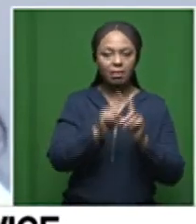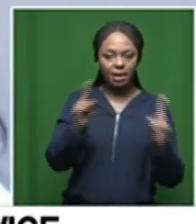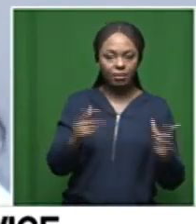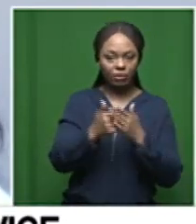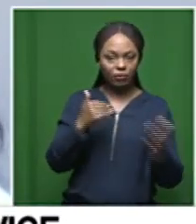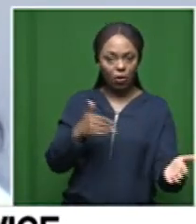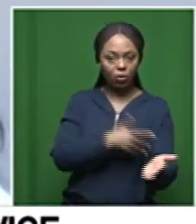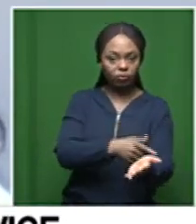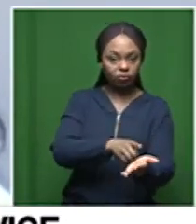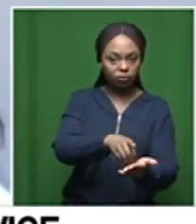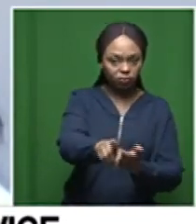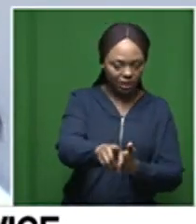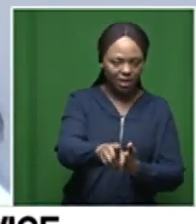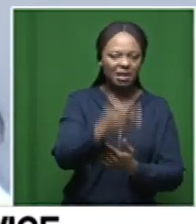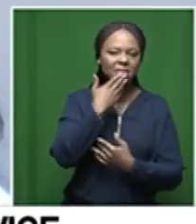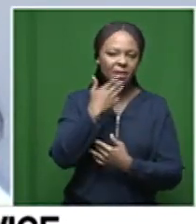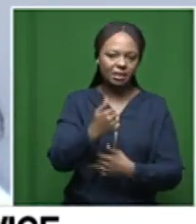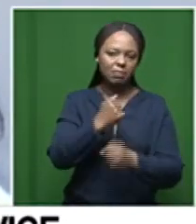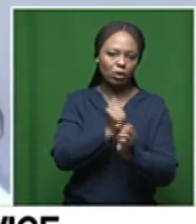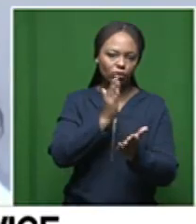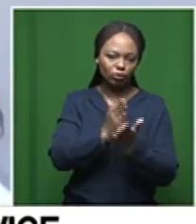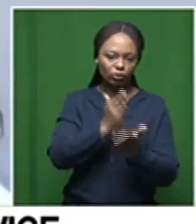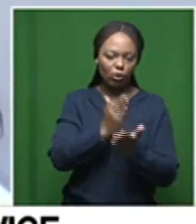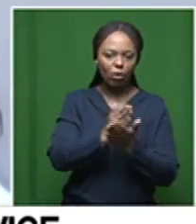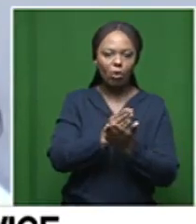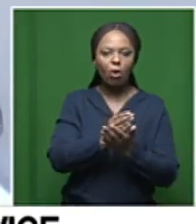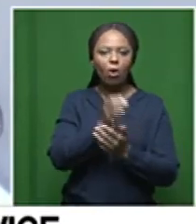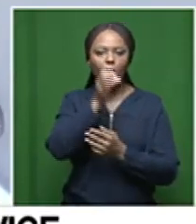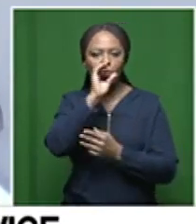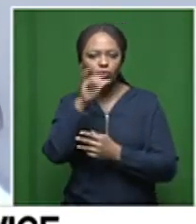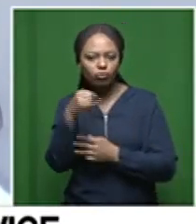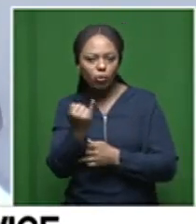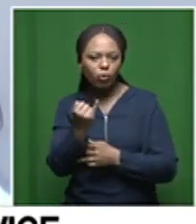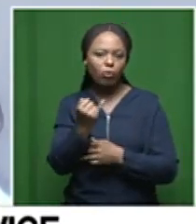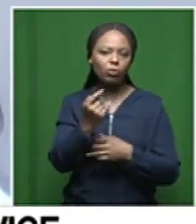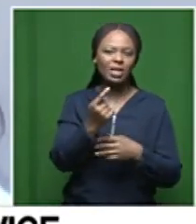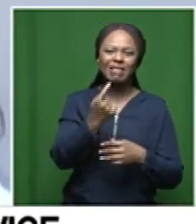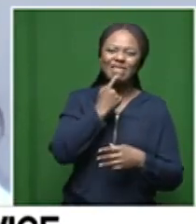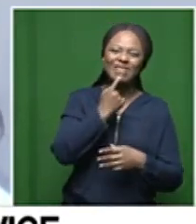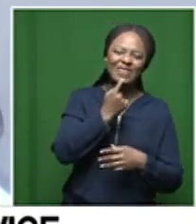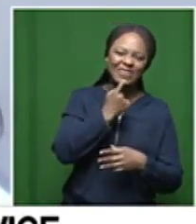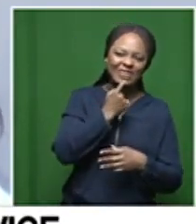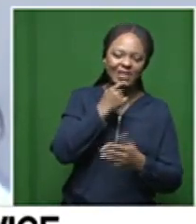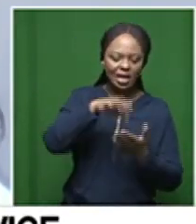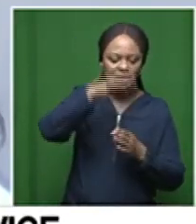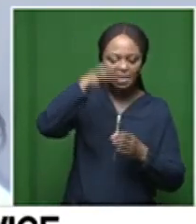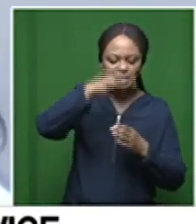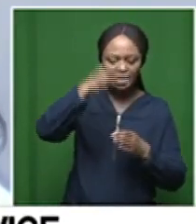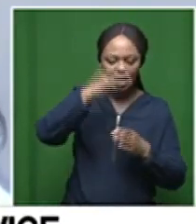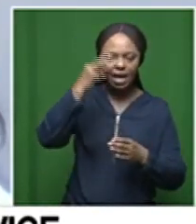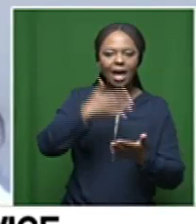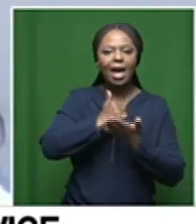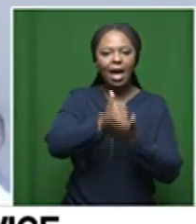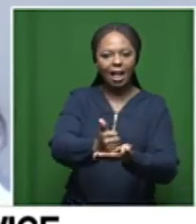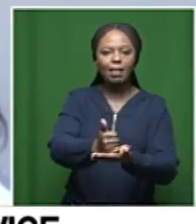donation, just to make sure that you take as much fluids as possible. Yes. Taking salty snacks also helps with blood pressure. So